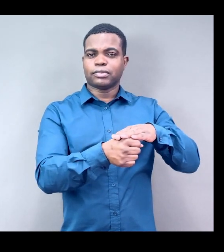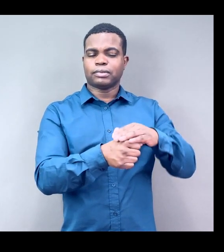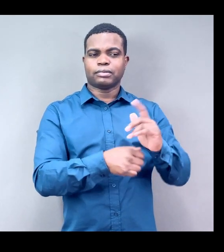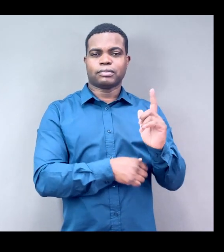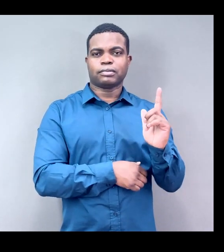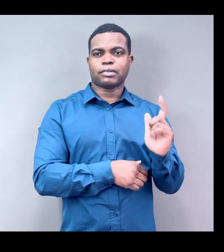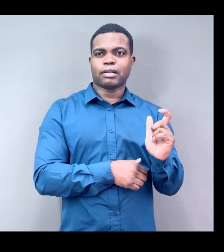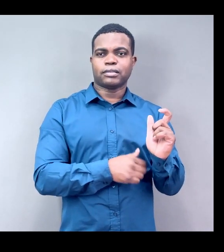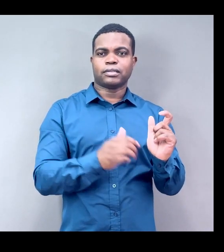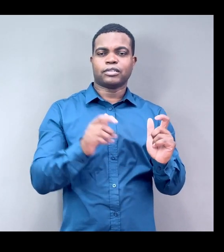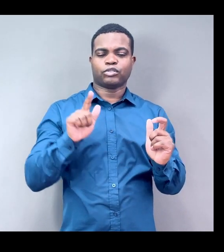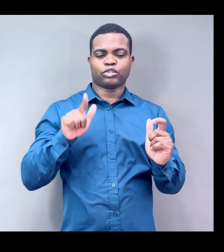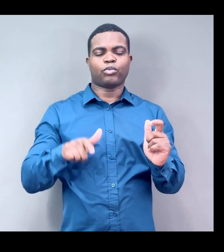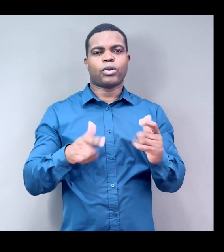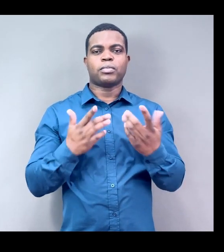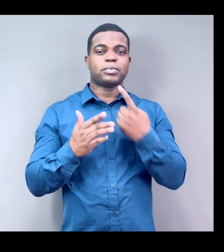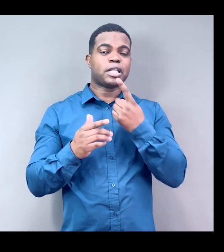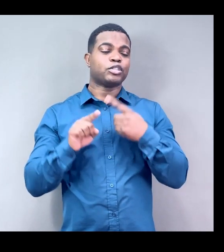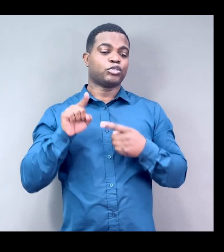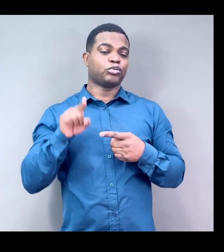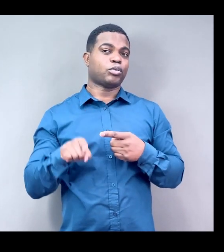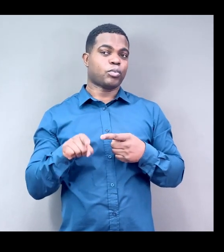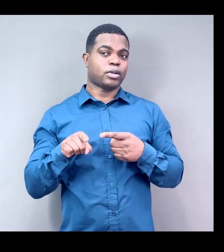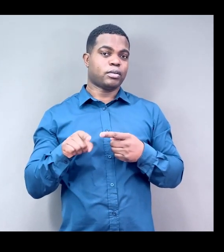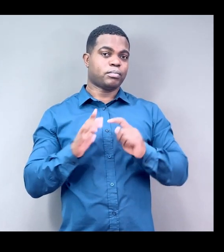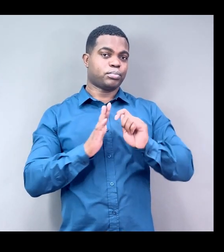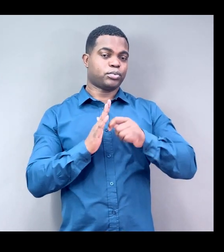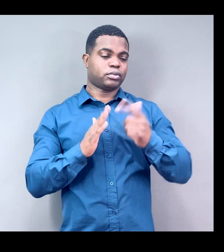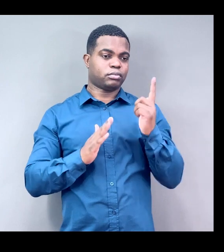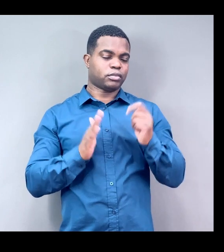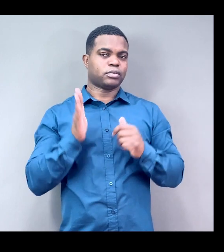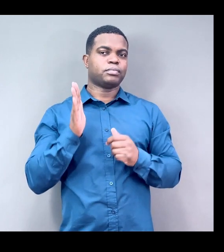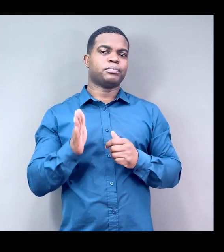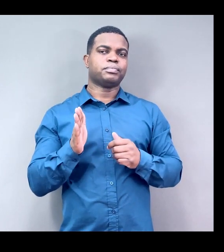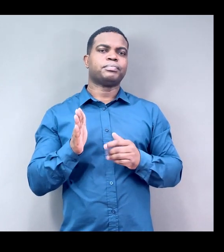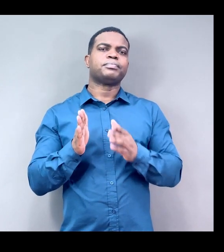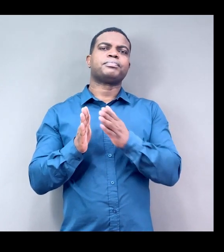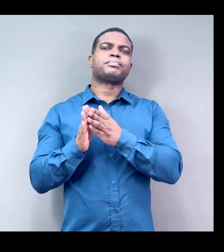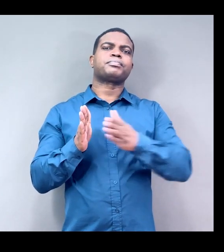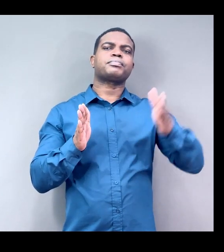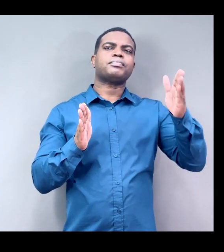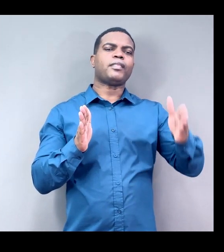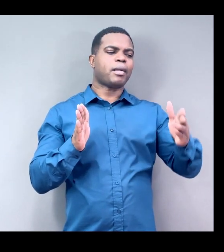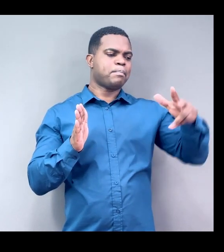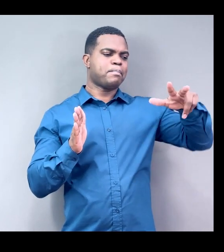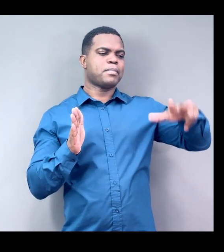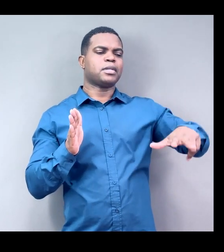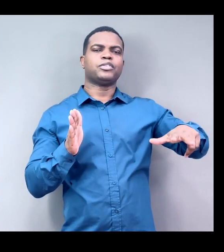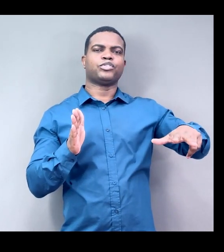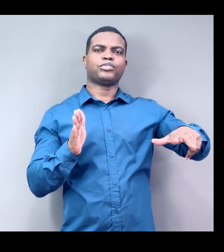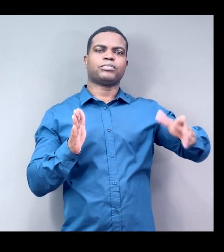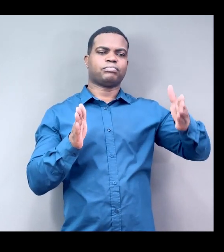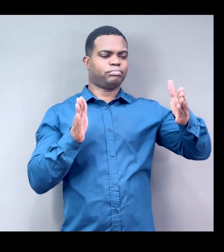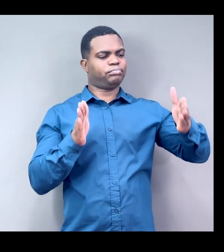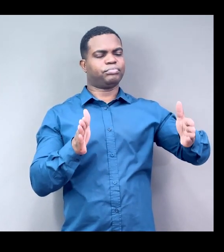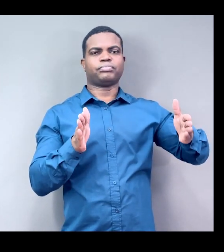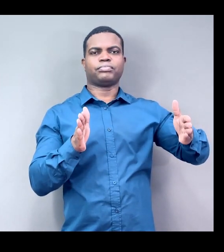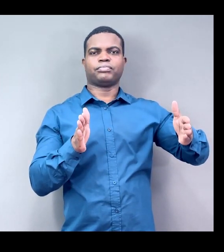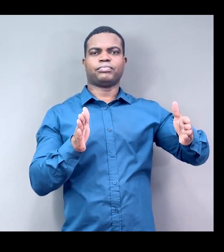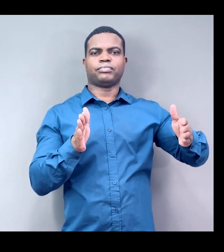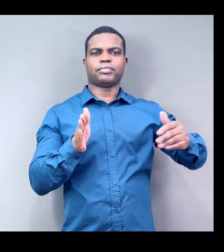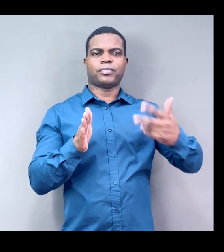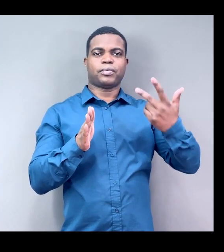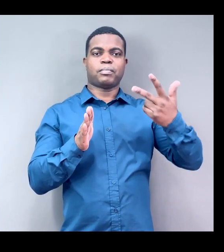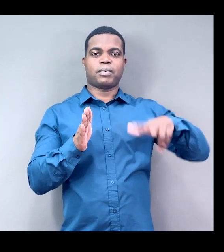So if you are starting your community engagement initiative, let's say January,